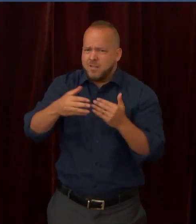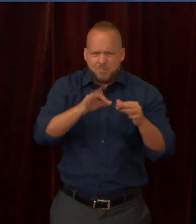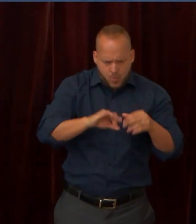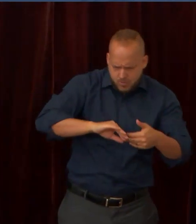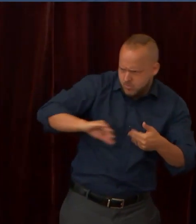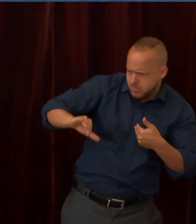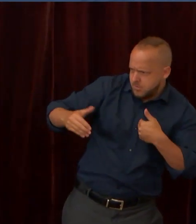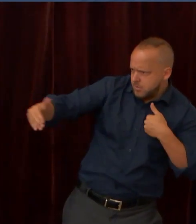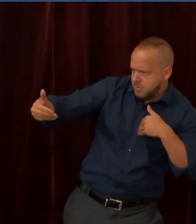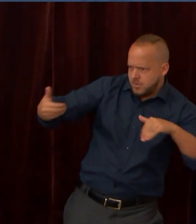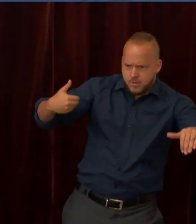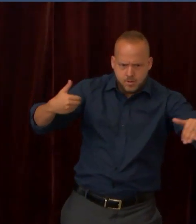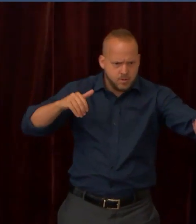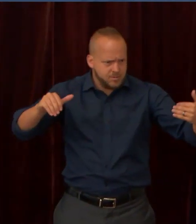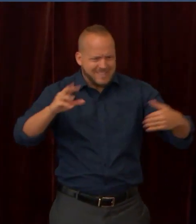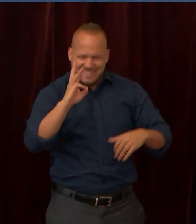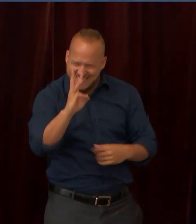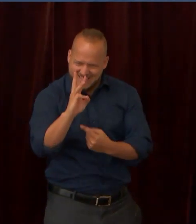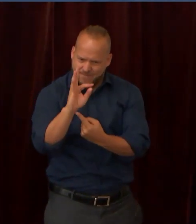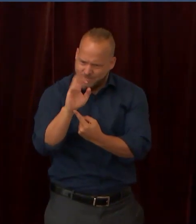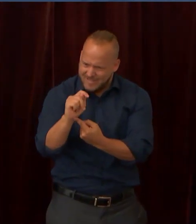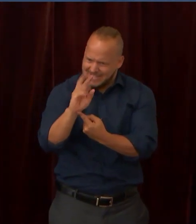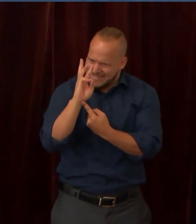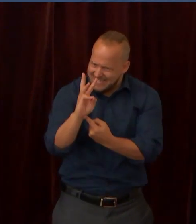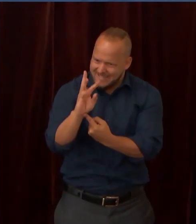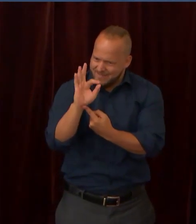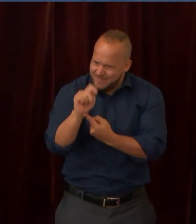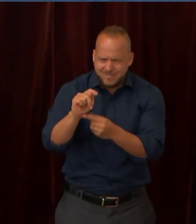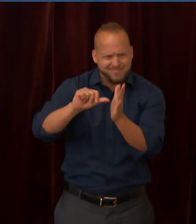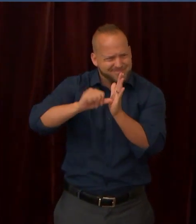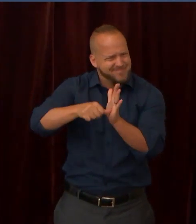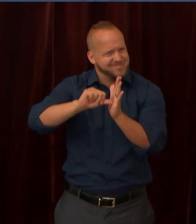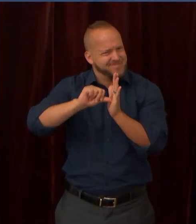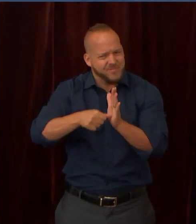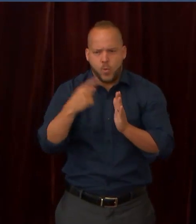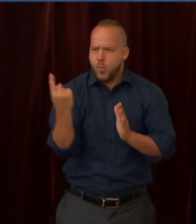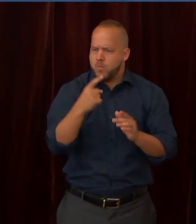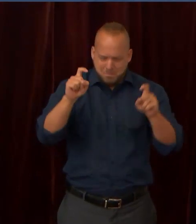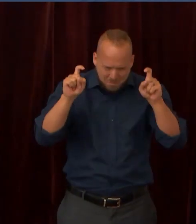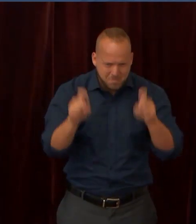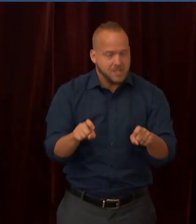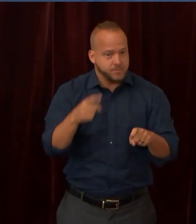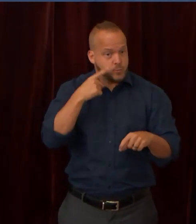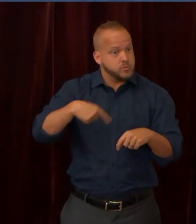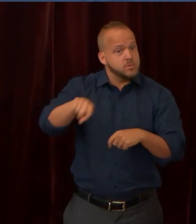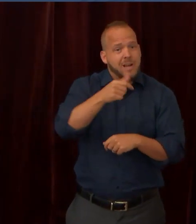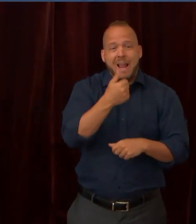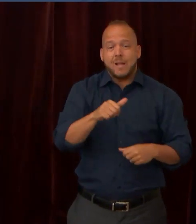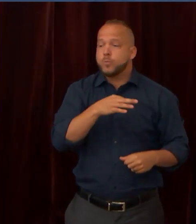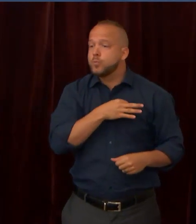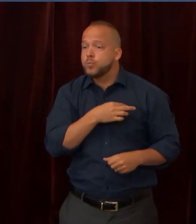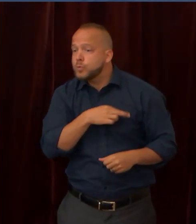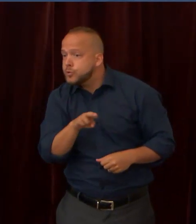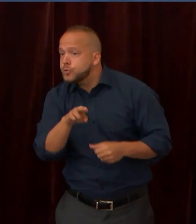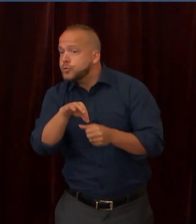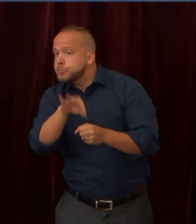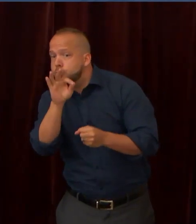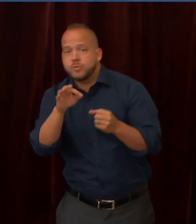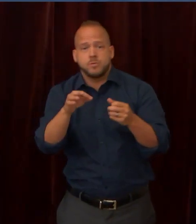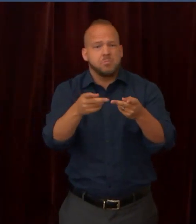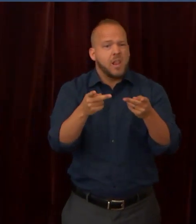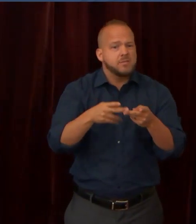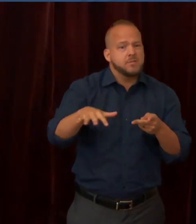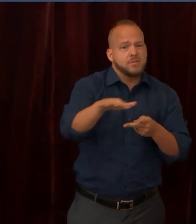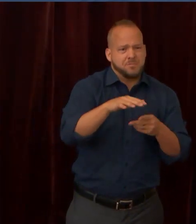the distance we need to keep for each other during the services, and of course we need to wear face coverings. We need to make sure that employees